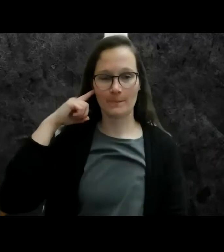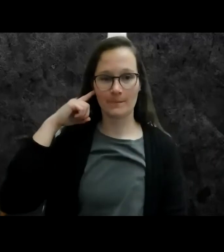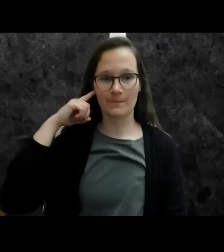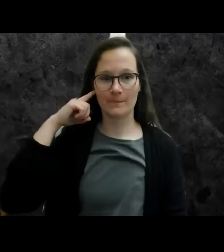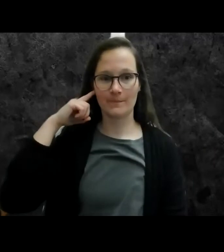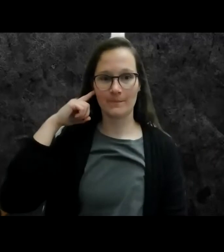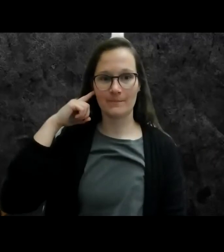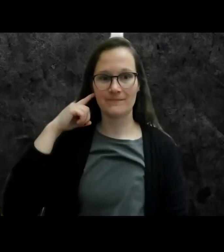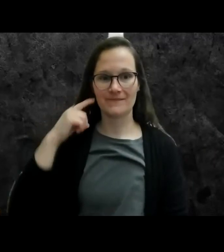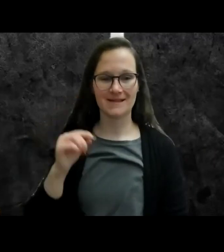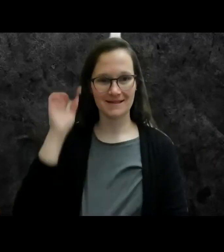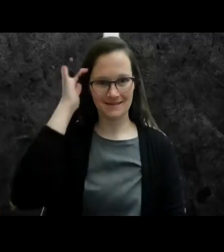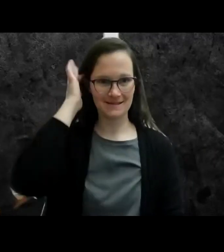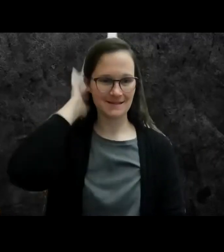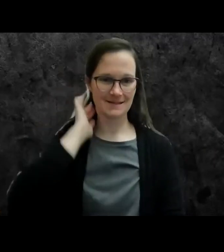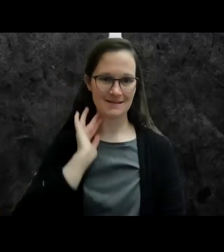You're muted.